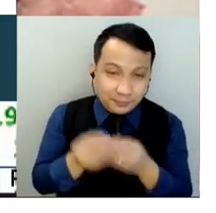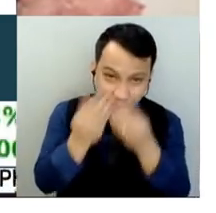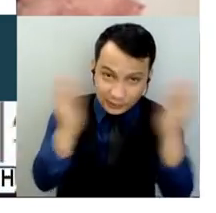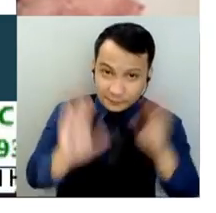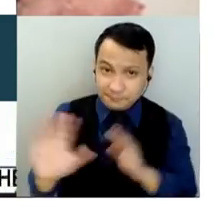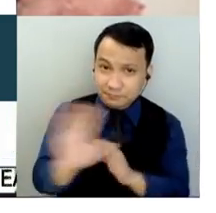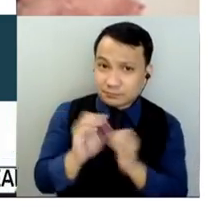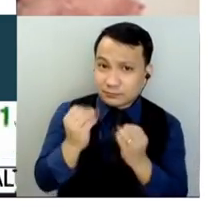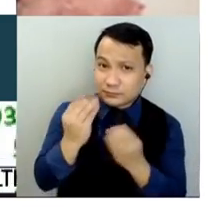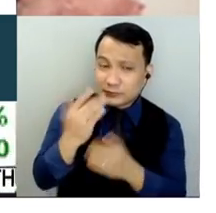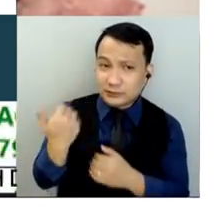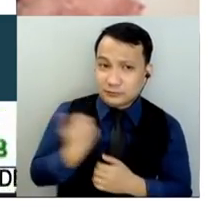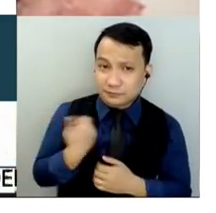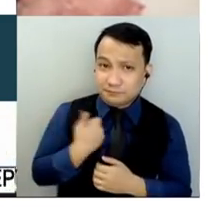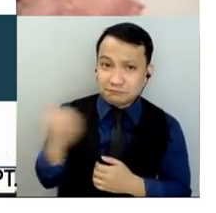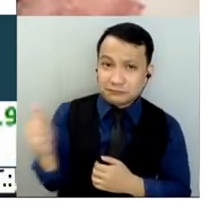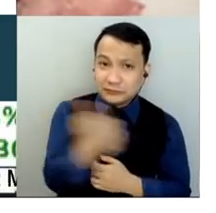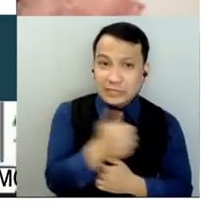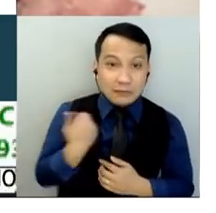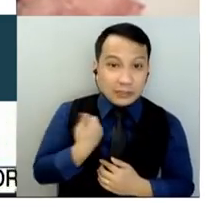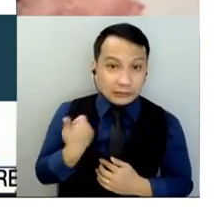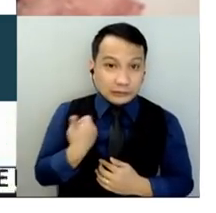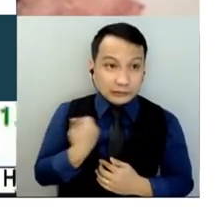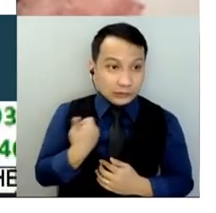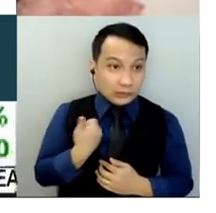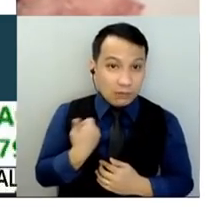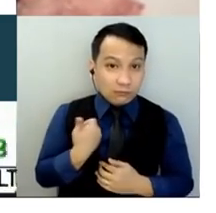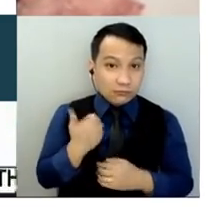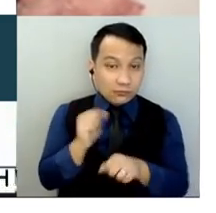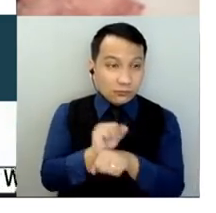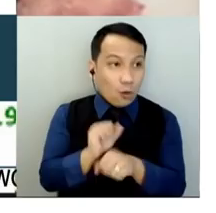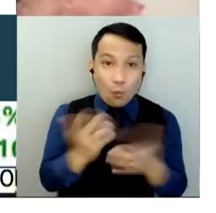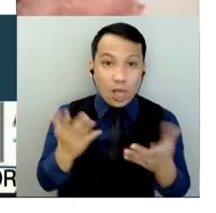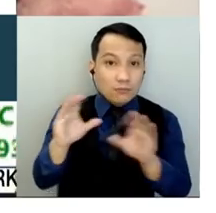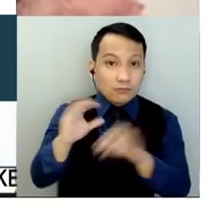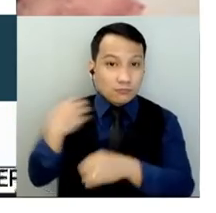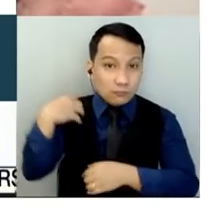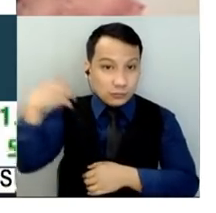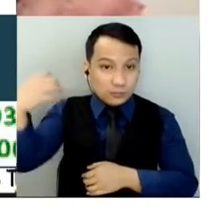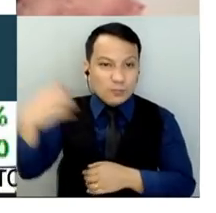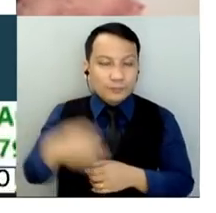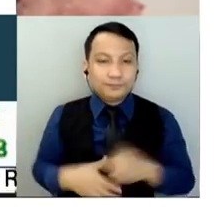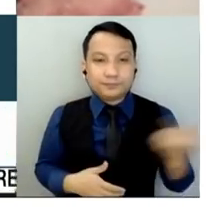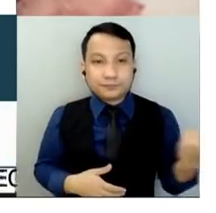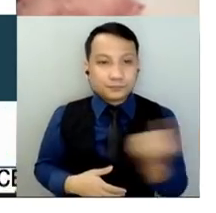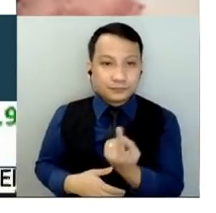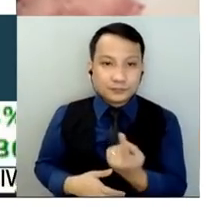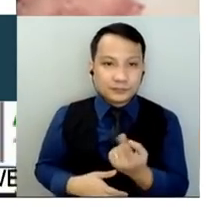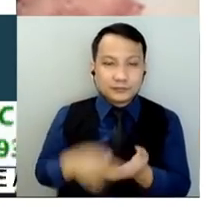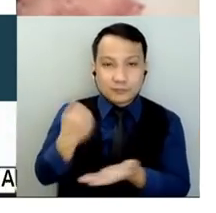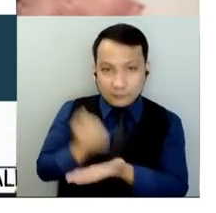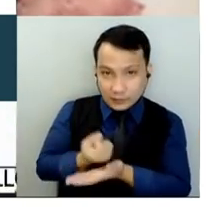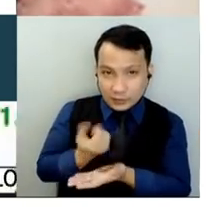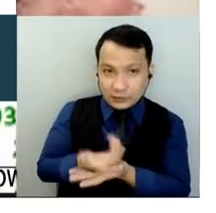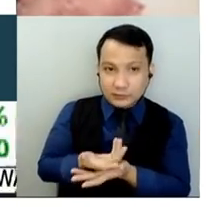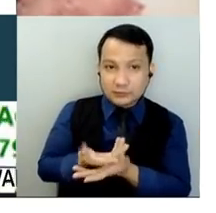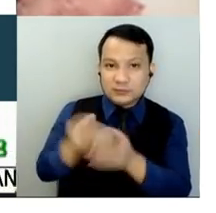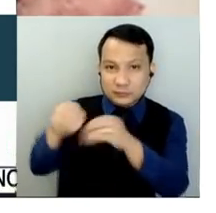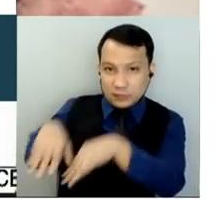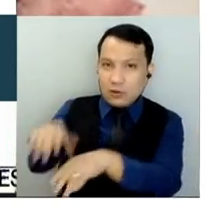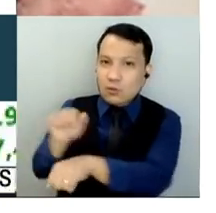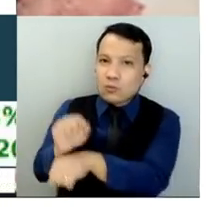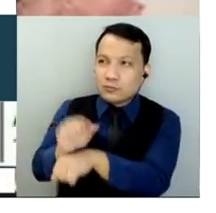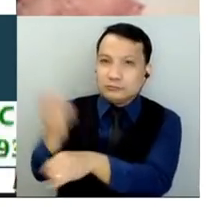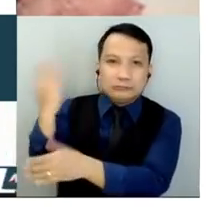lot of self-employed without workers, meaning to say, Carmina, these are salaried workers who lost their jobs during